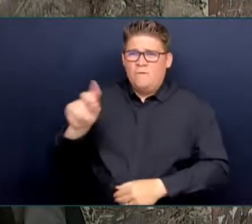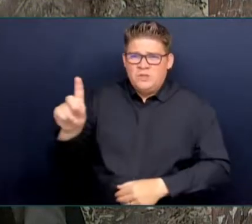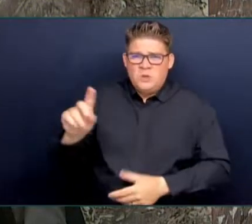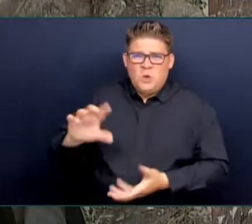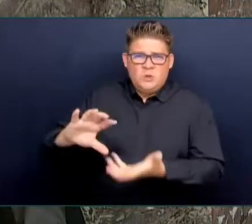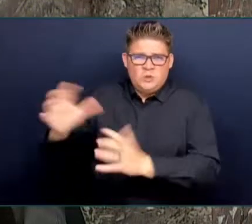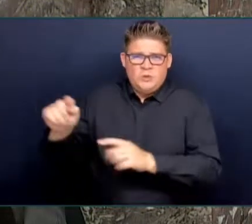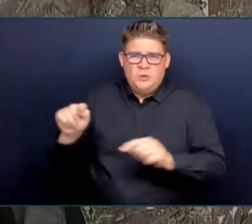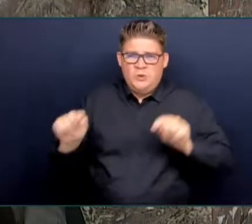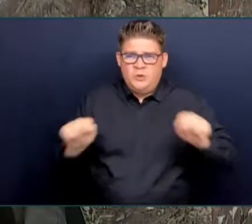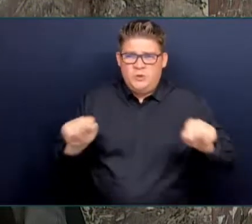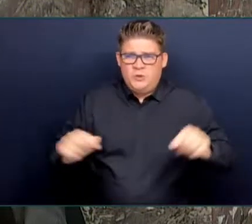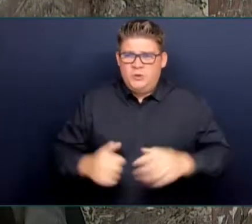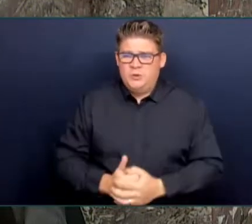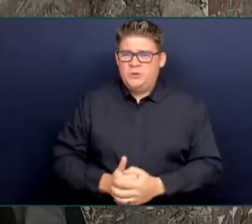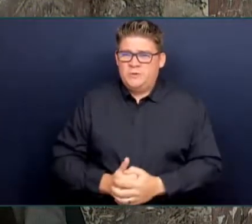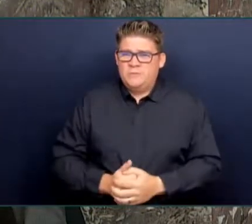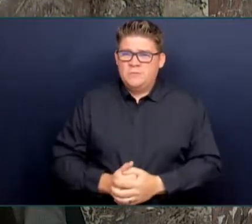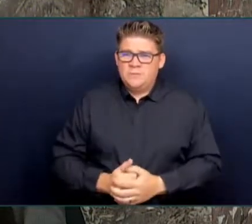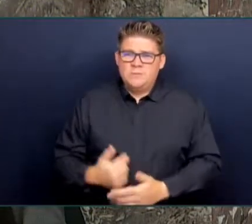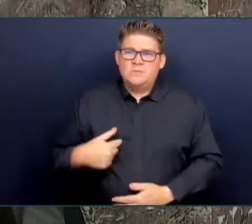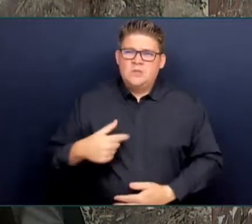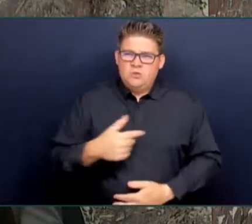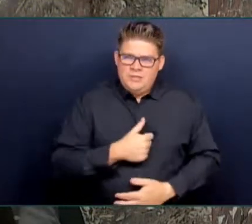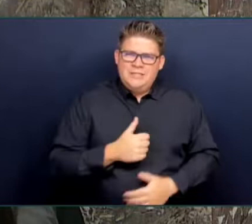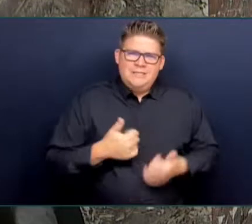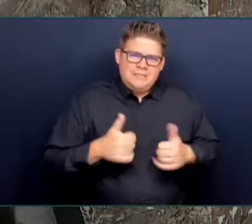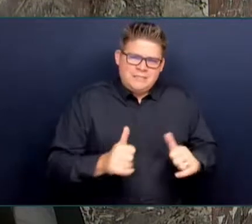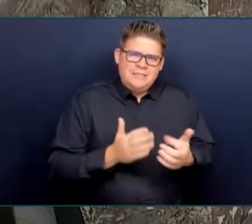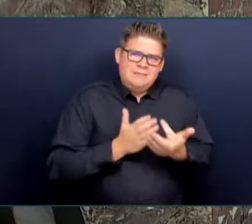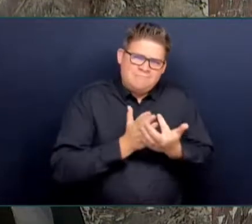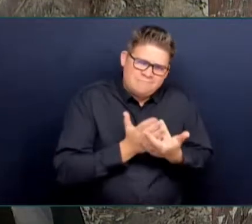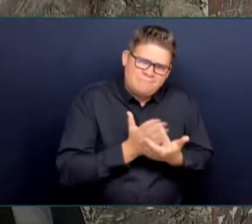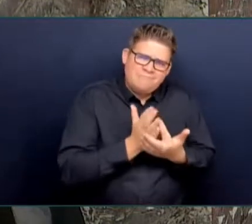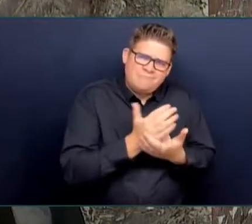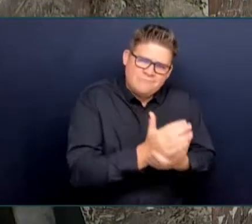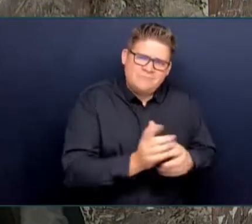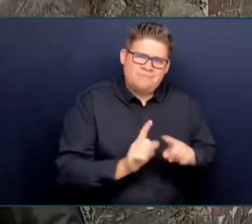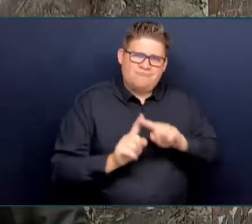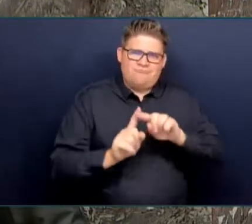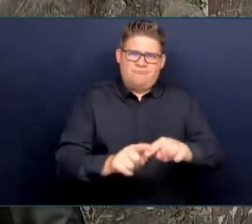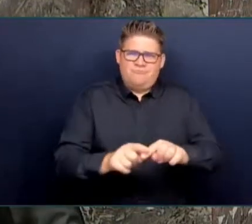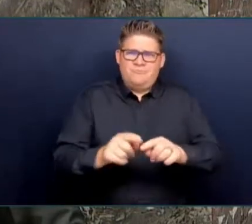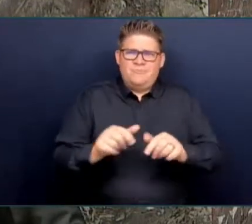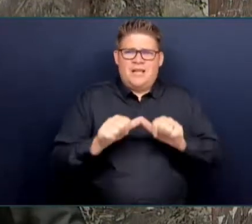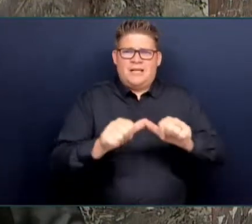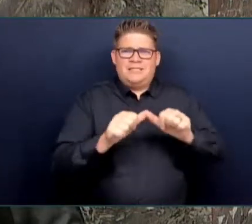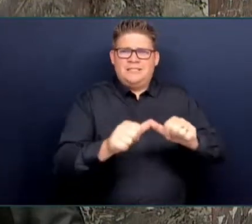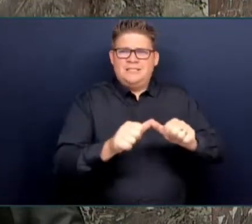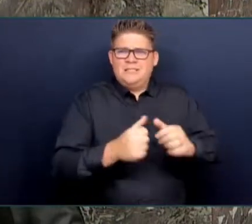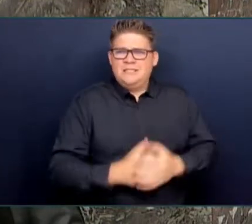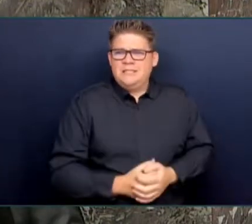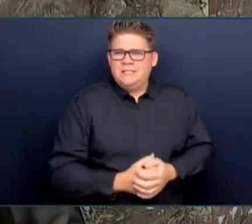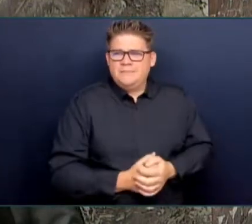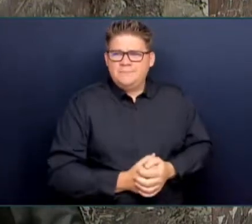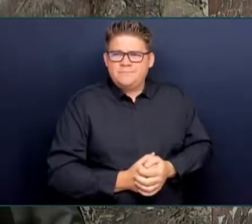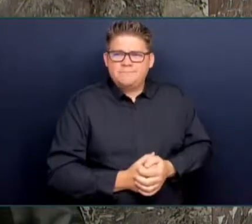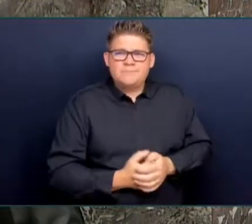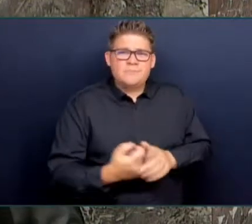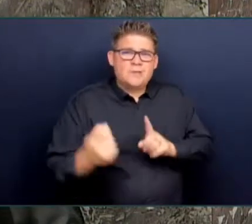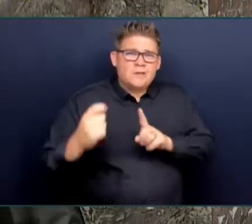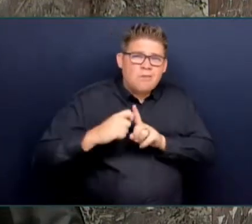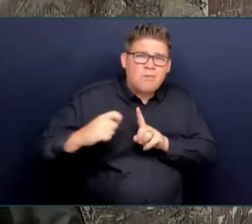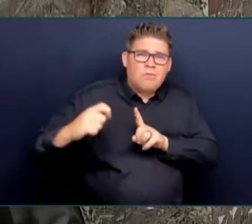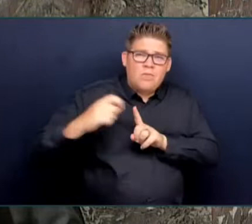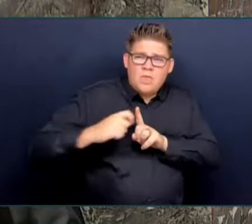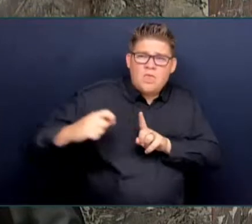The opposition House leader is continuing to heckle. They seem to suggest that the questions are serious, and then they don't behave